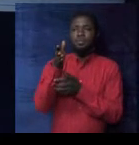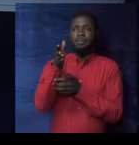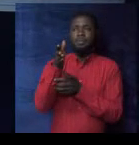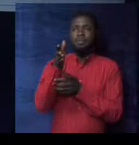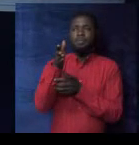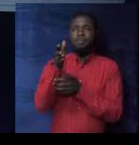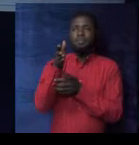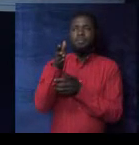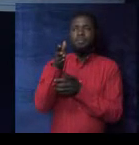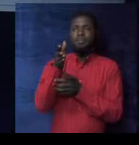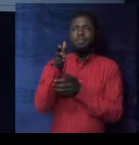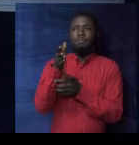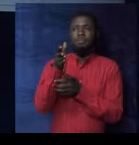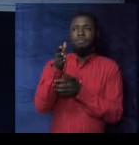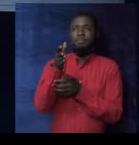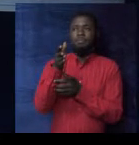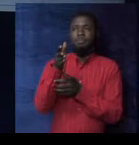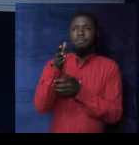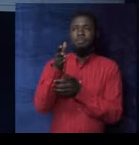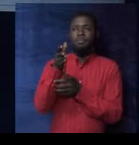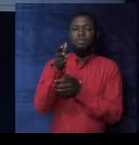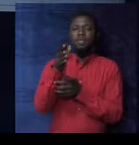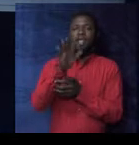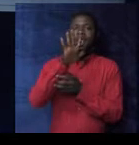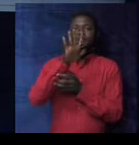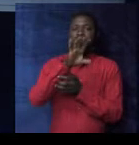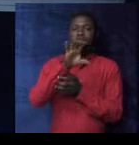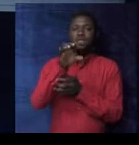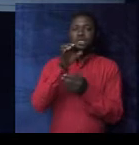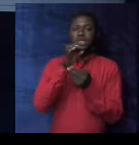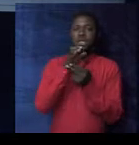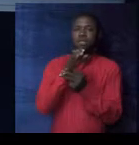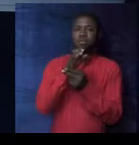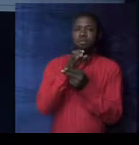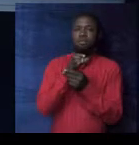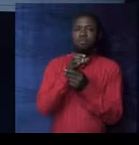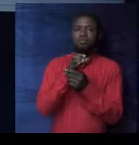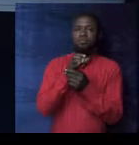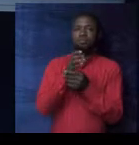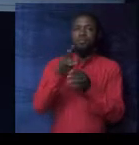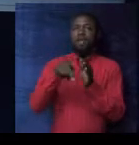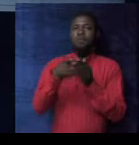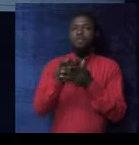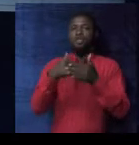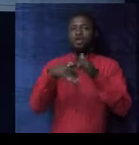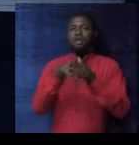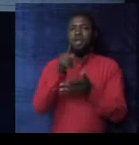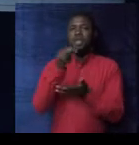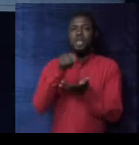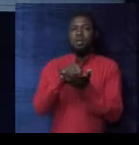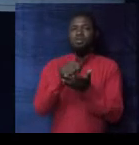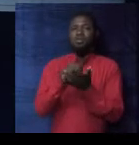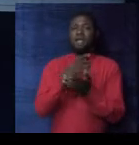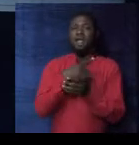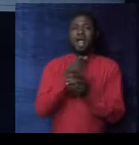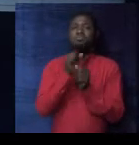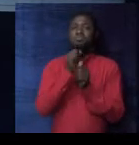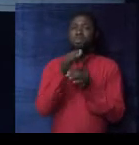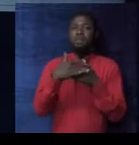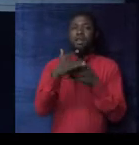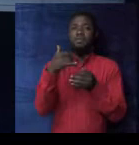here. Excuse me. Now 500 here falls under